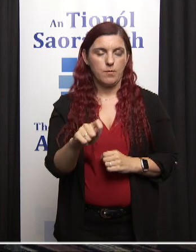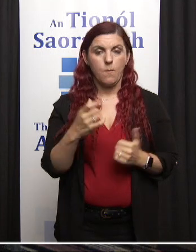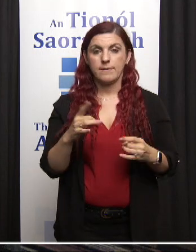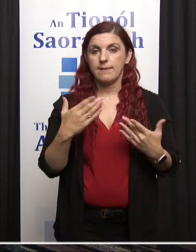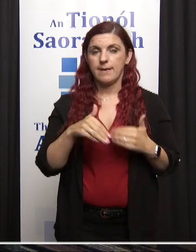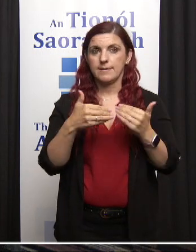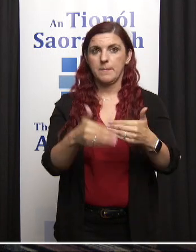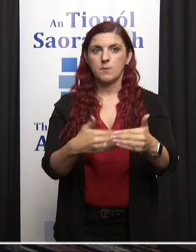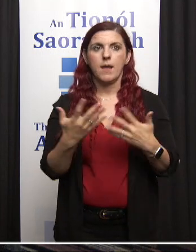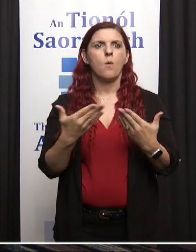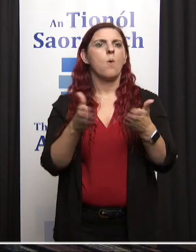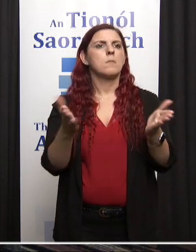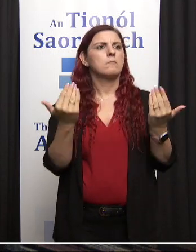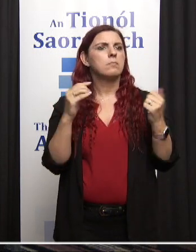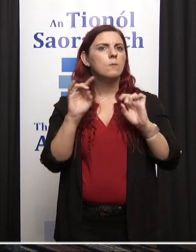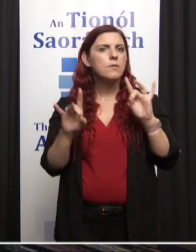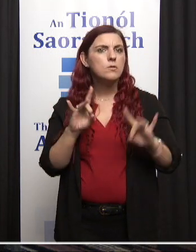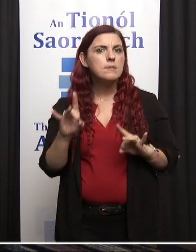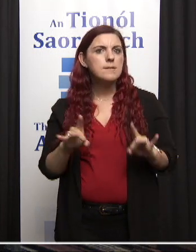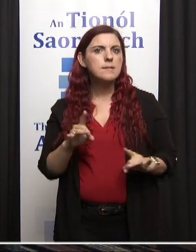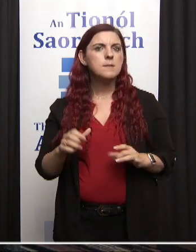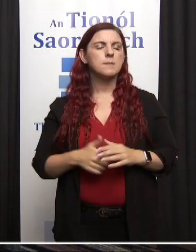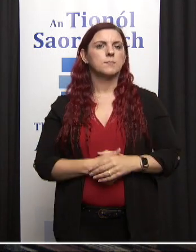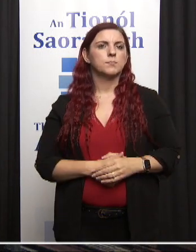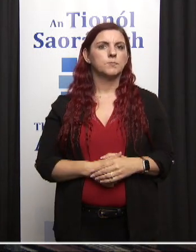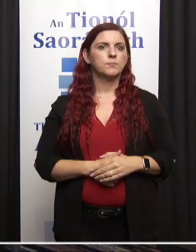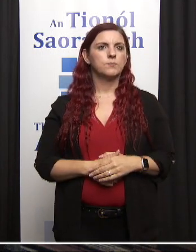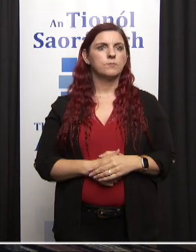So may I open it up to the floor, please, for any questions?